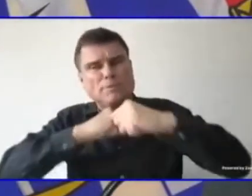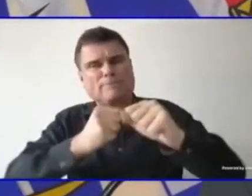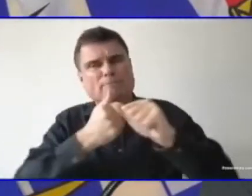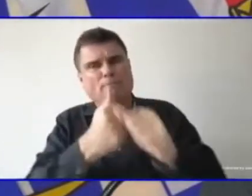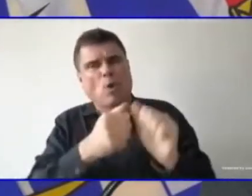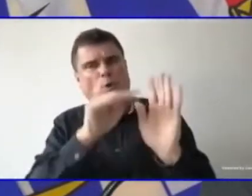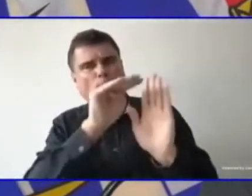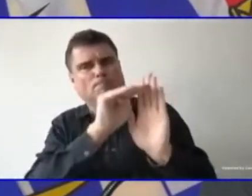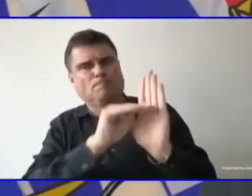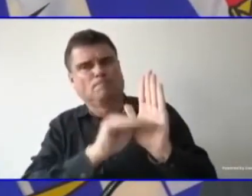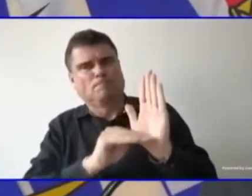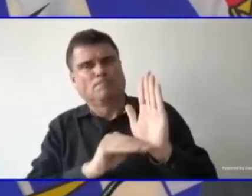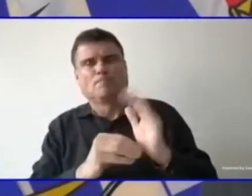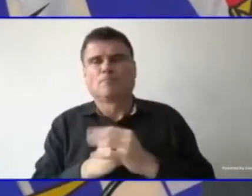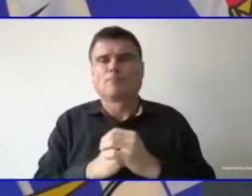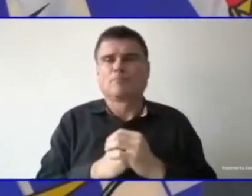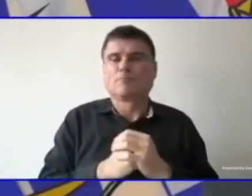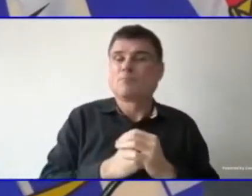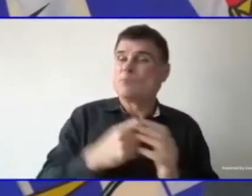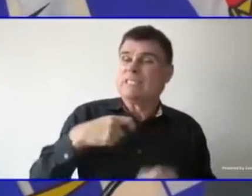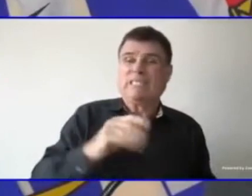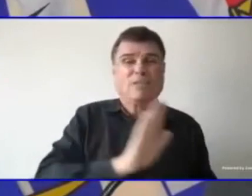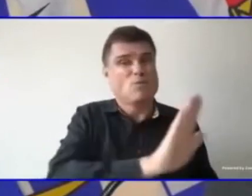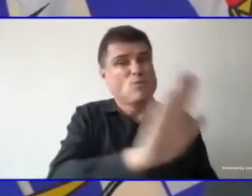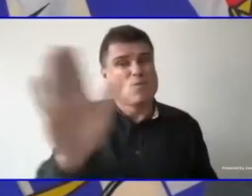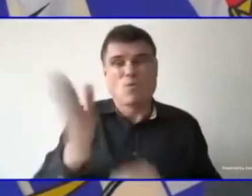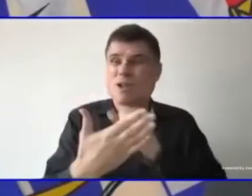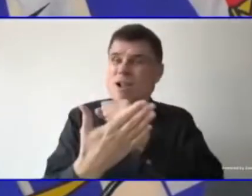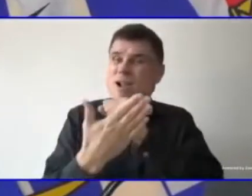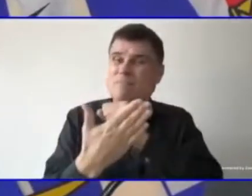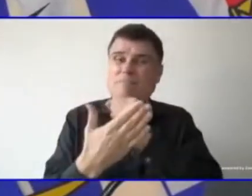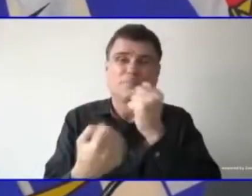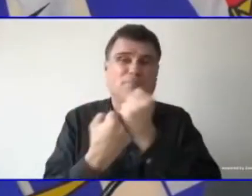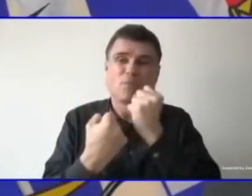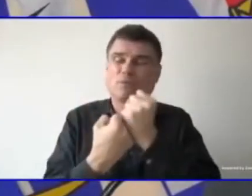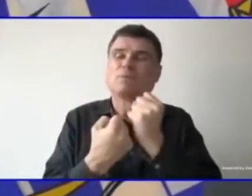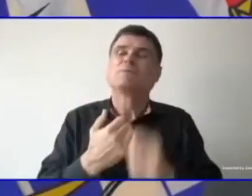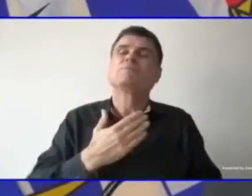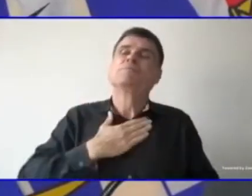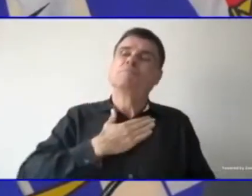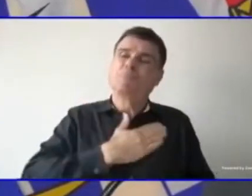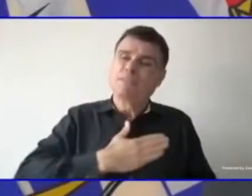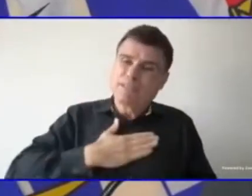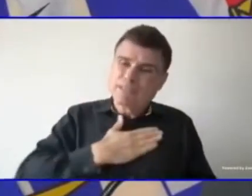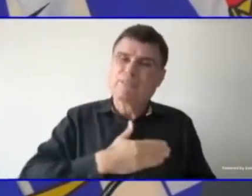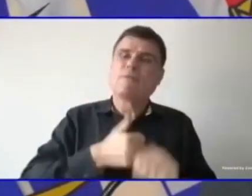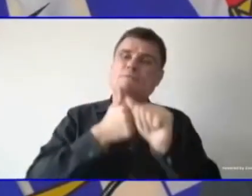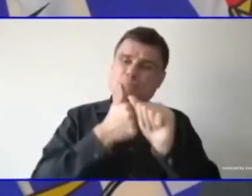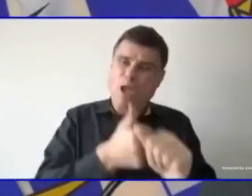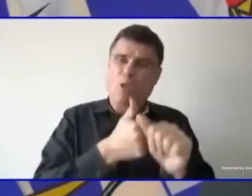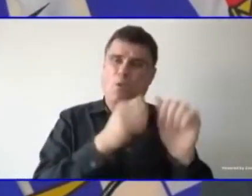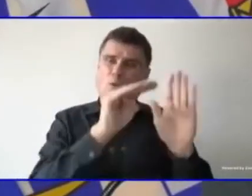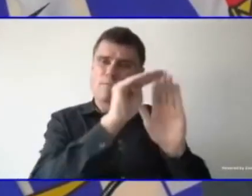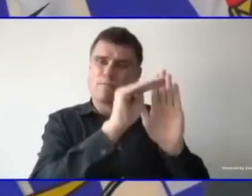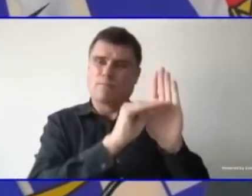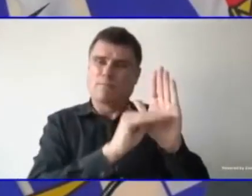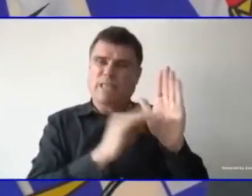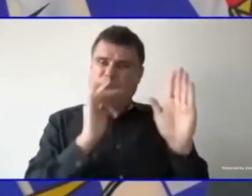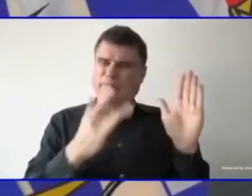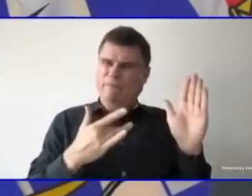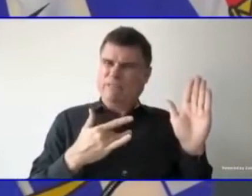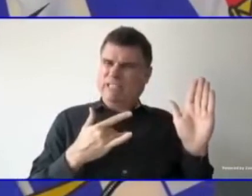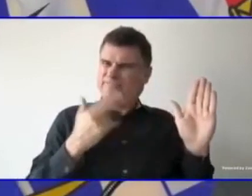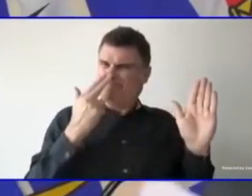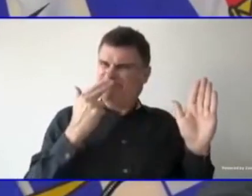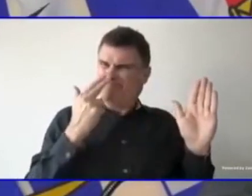This means we need your help to make sure that you are taking the actions you need to do and notifying people around you